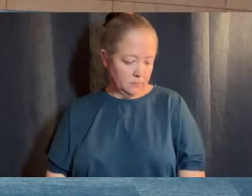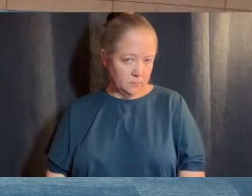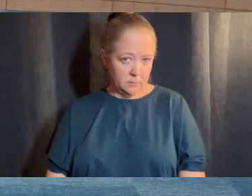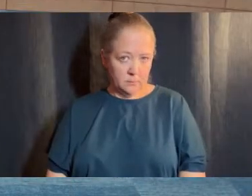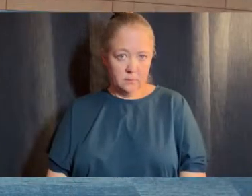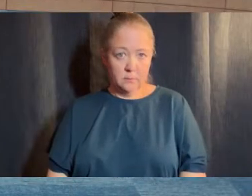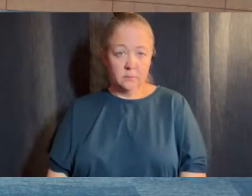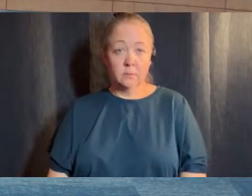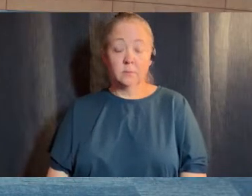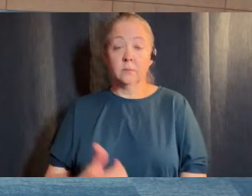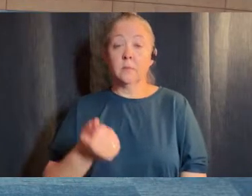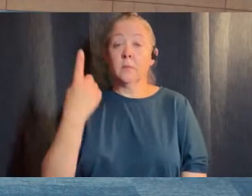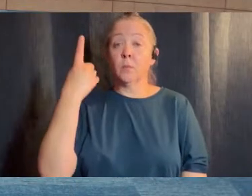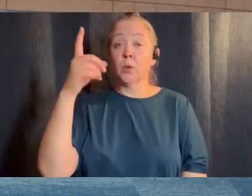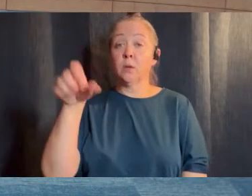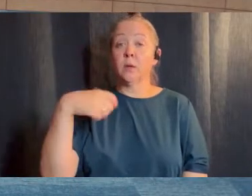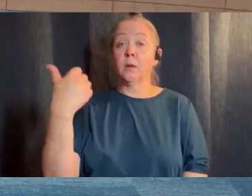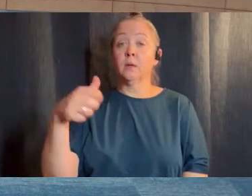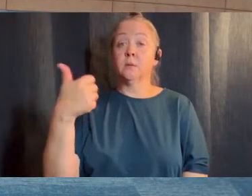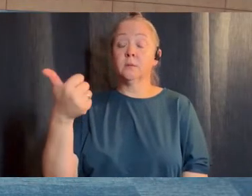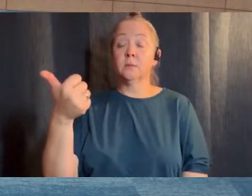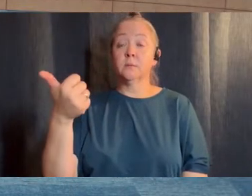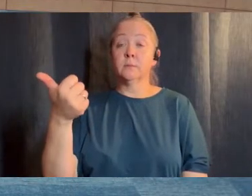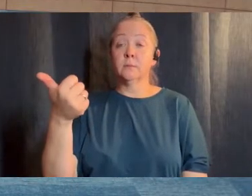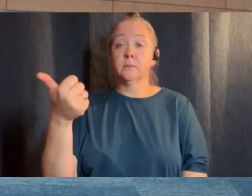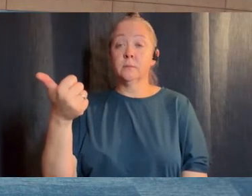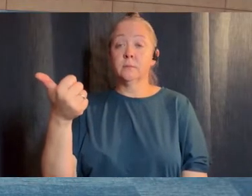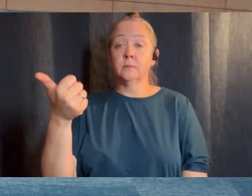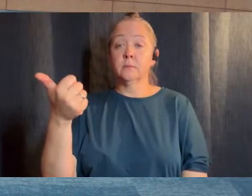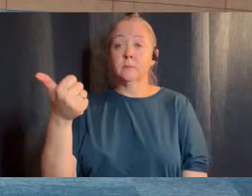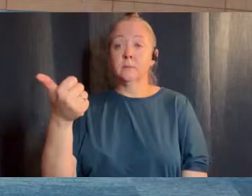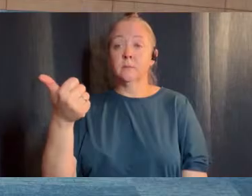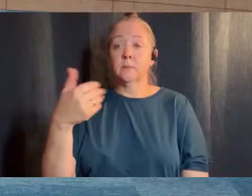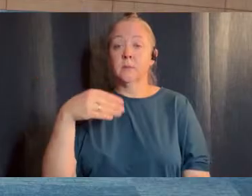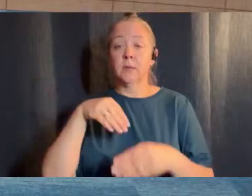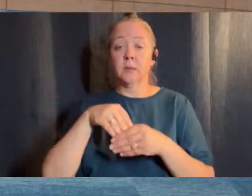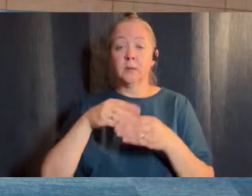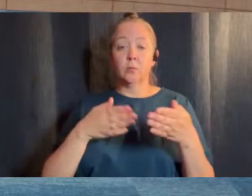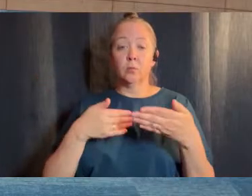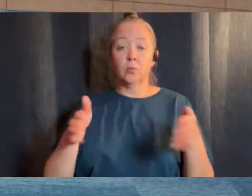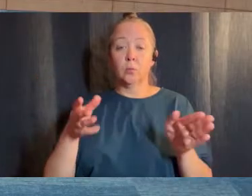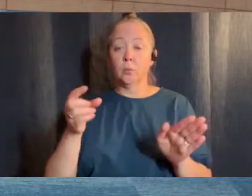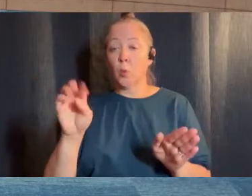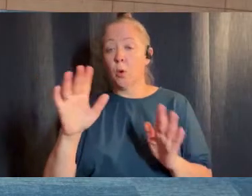Anyone else in the room or online? Okay.